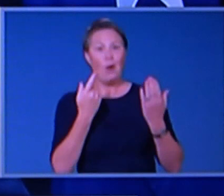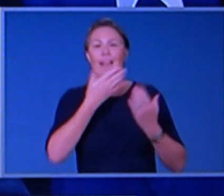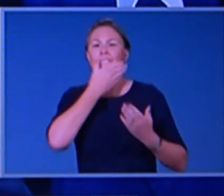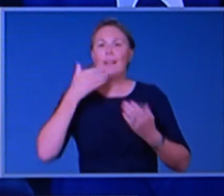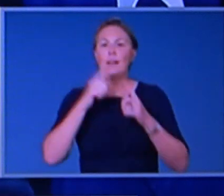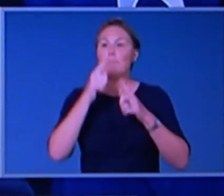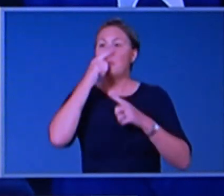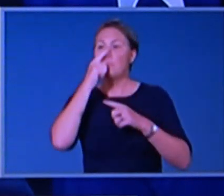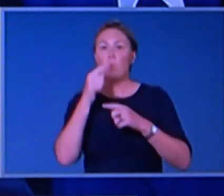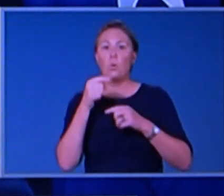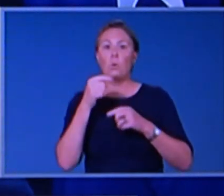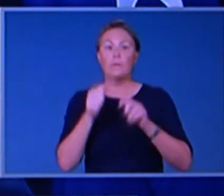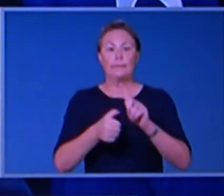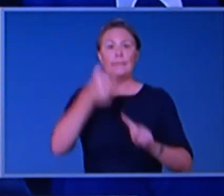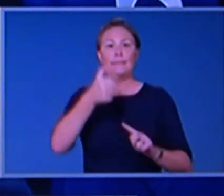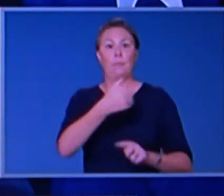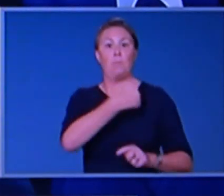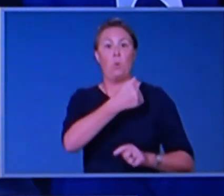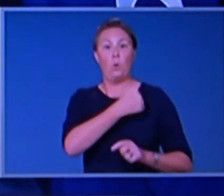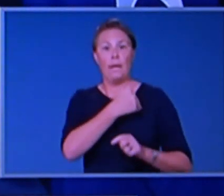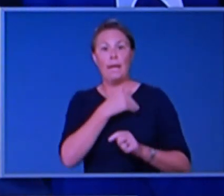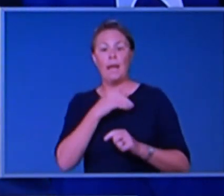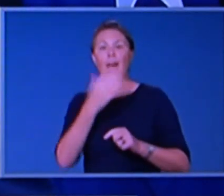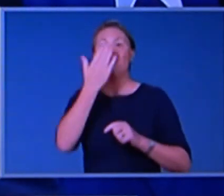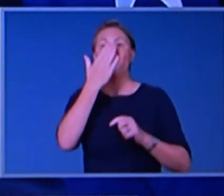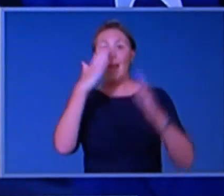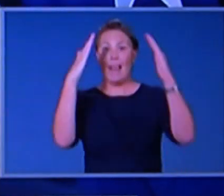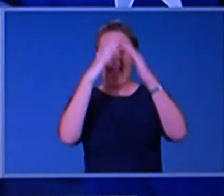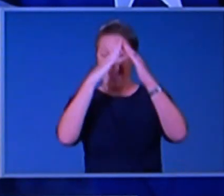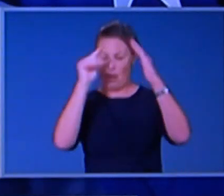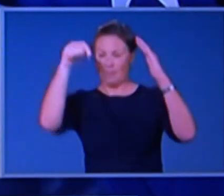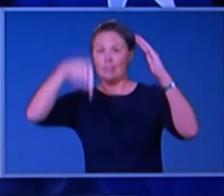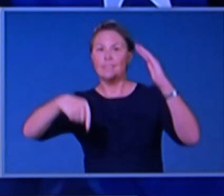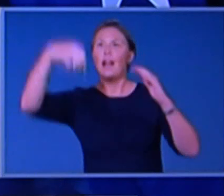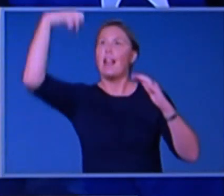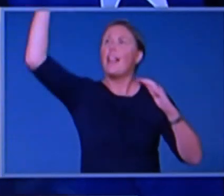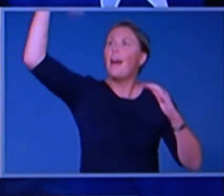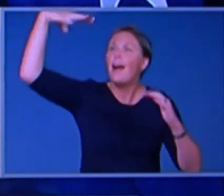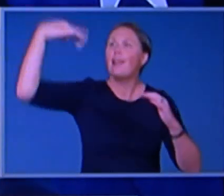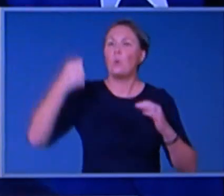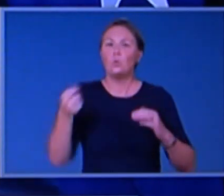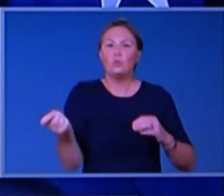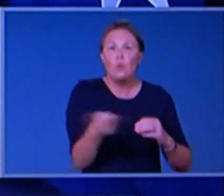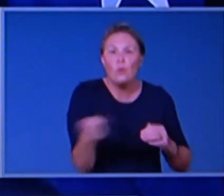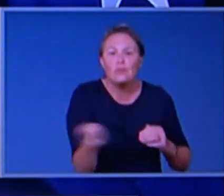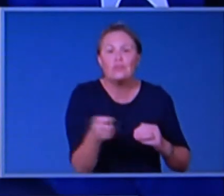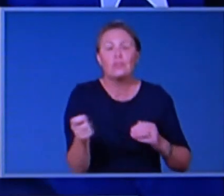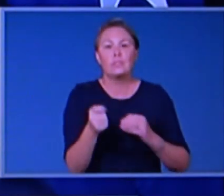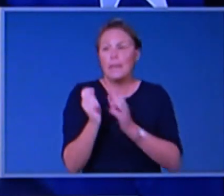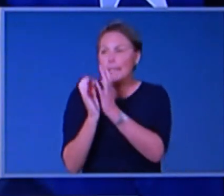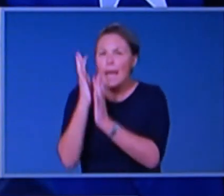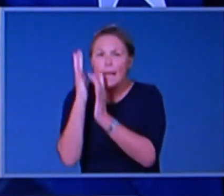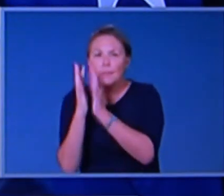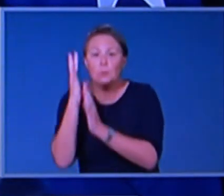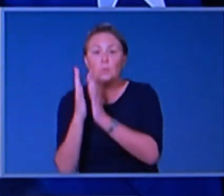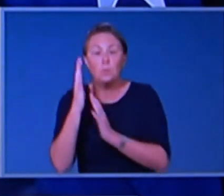tomorrow morning at 6, which follows the national commemorative service at 5:30 from the War Memorial, which will be